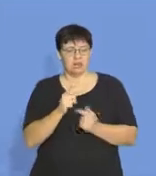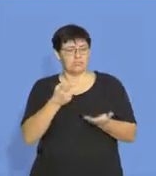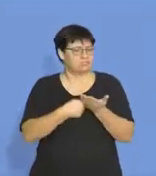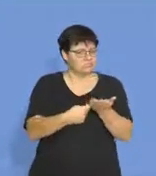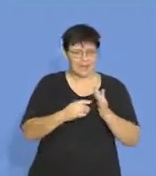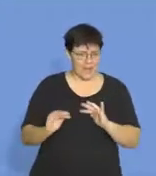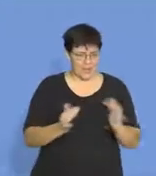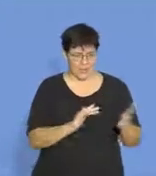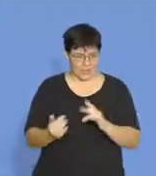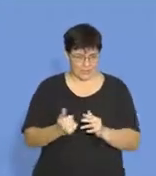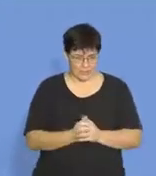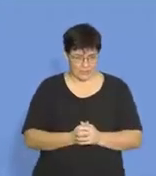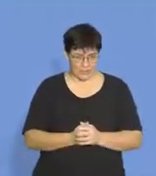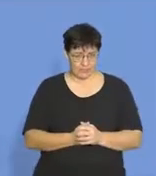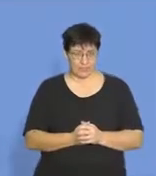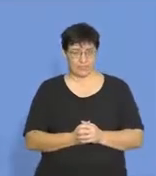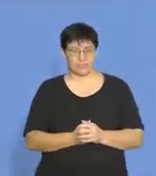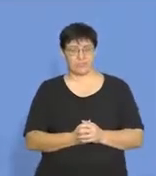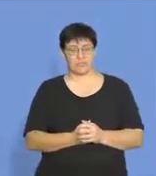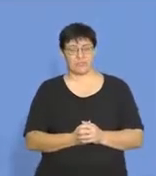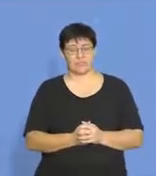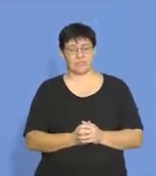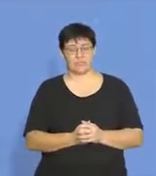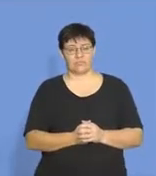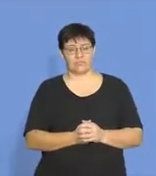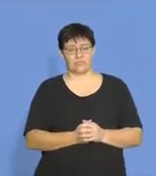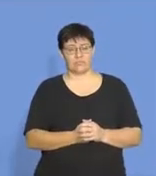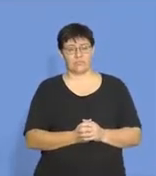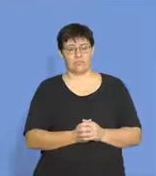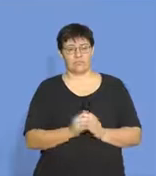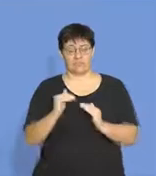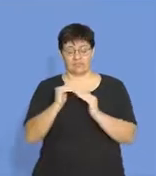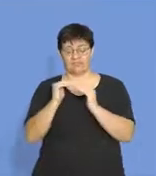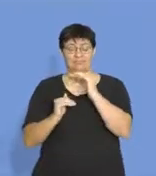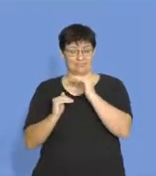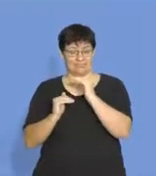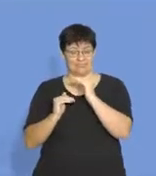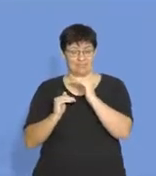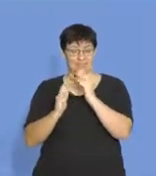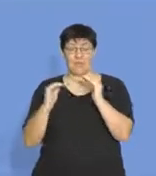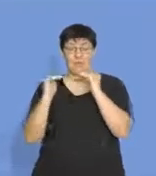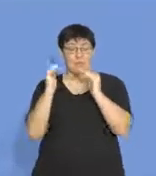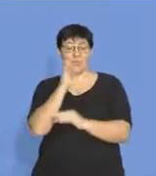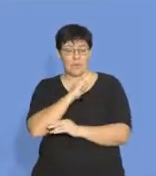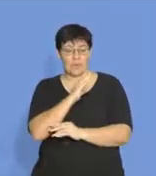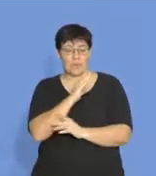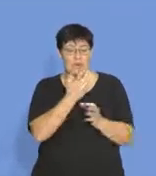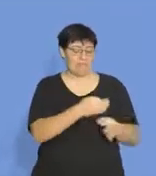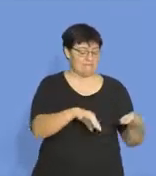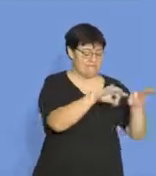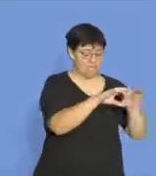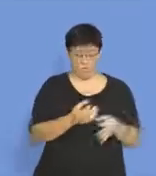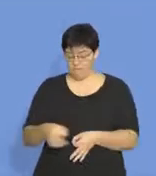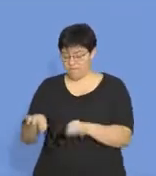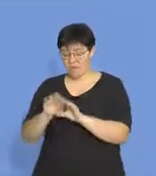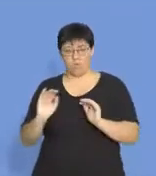linear inequality. Now, an inequality, compares two values, right?